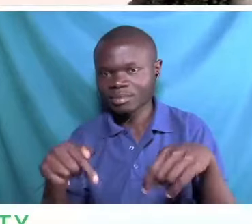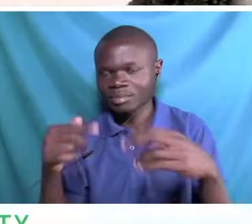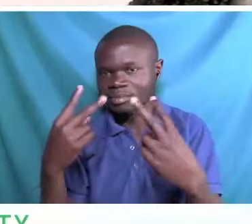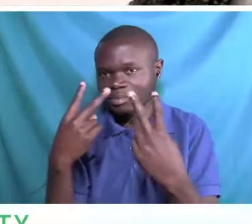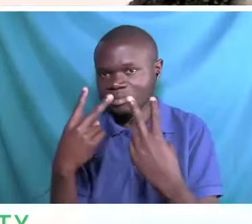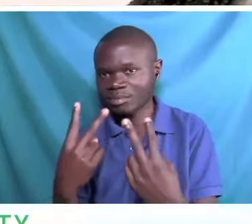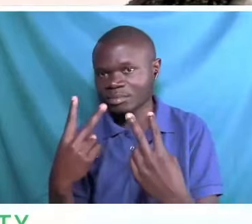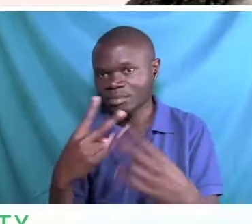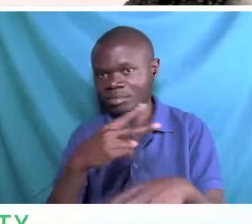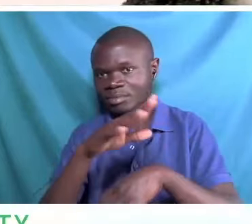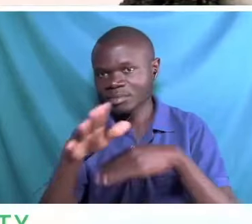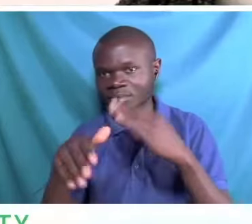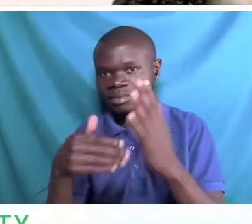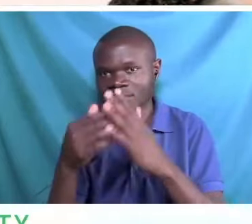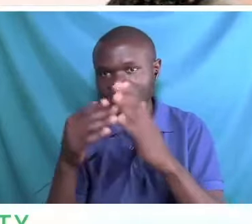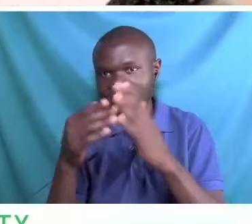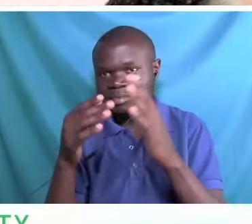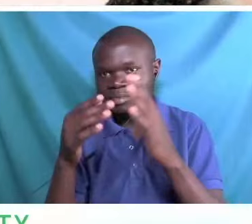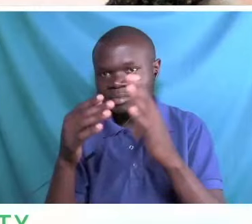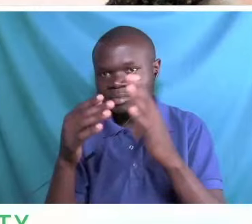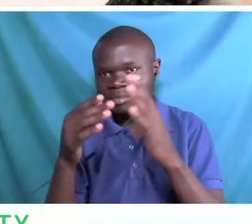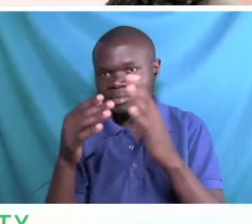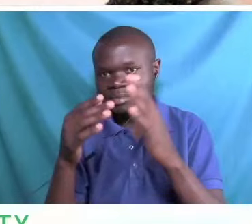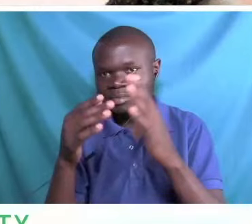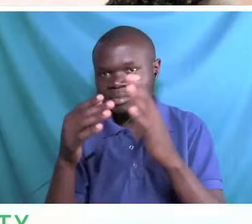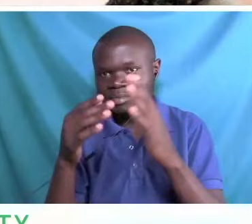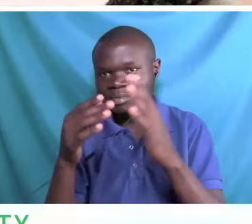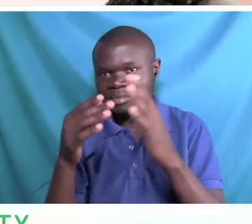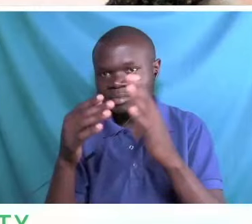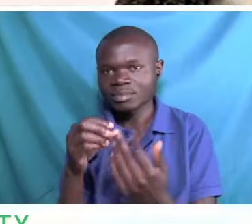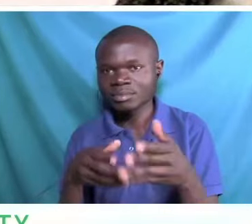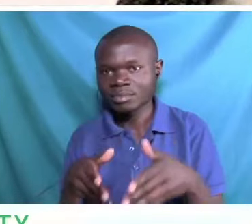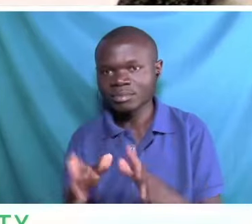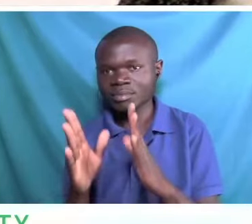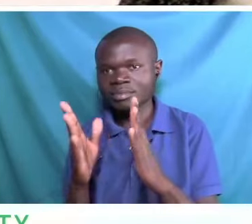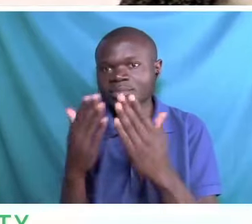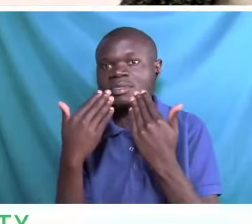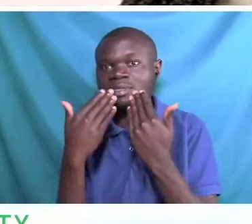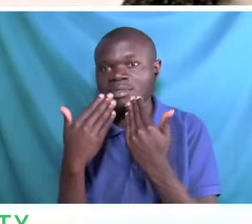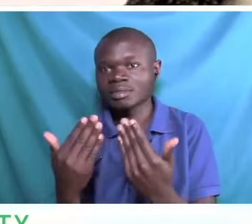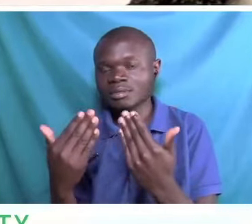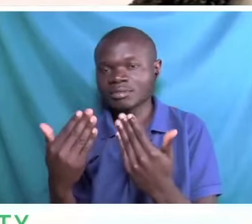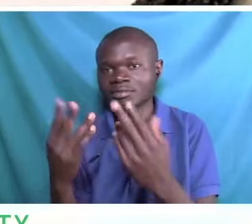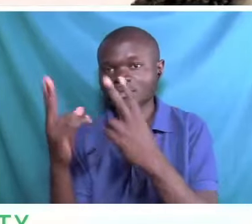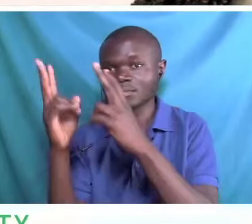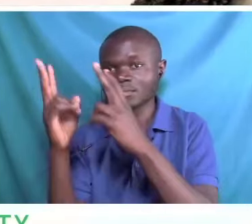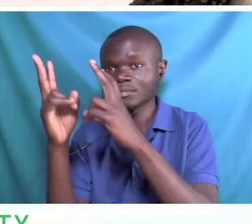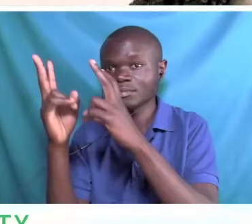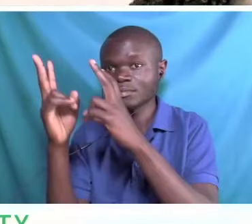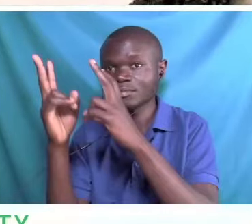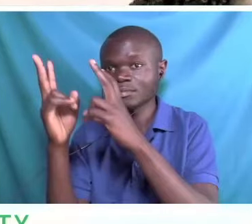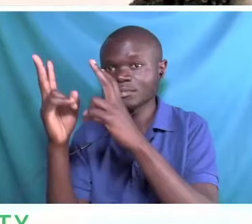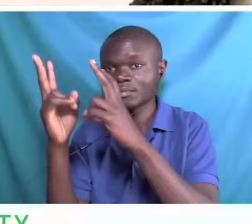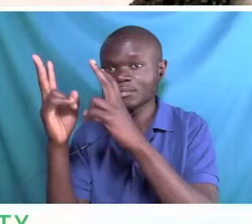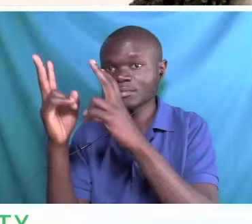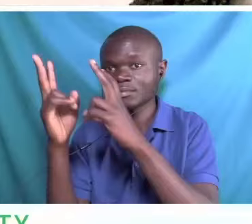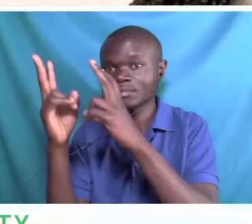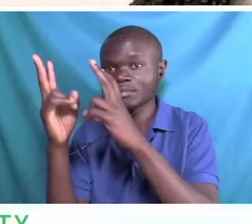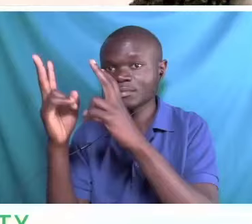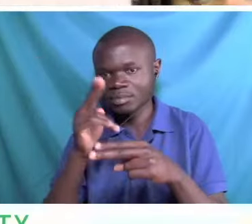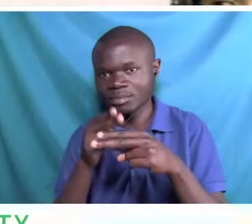service in a very special way. We give you thanks for hearing our prayer this morning. In Jesus'